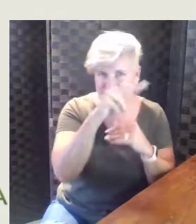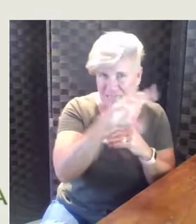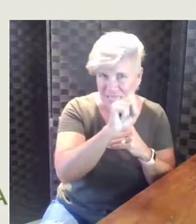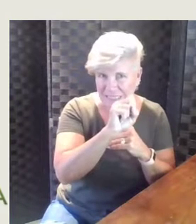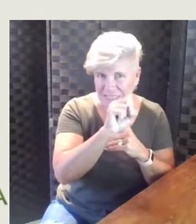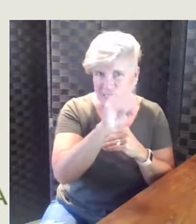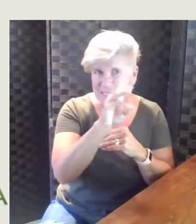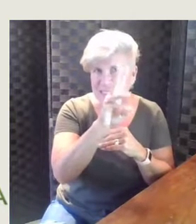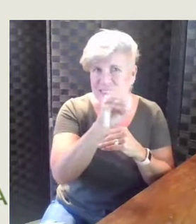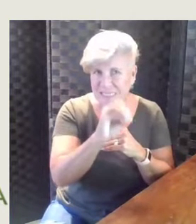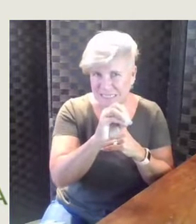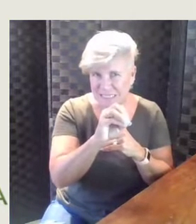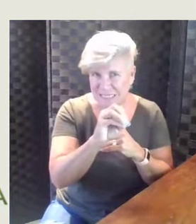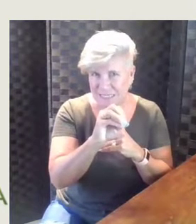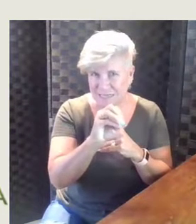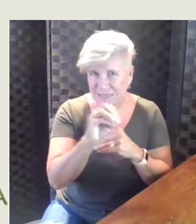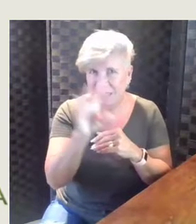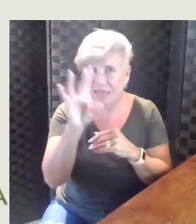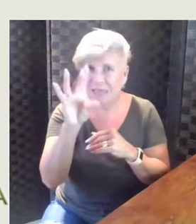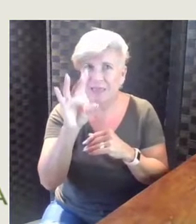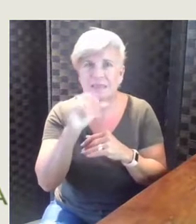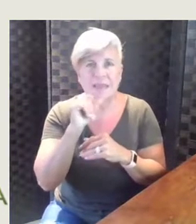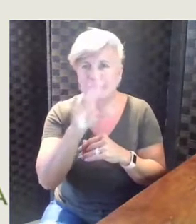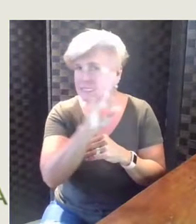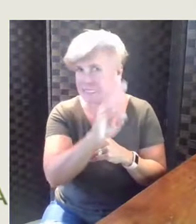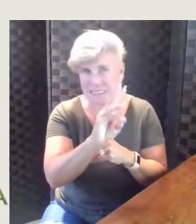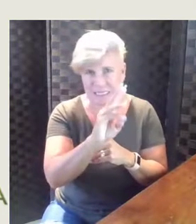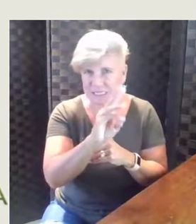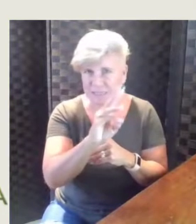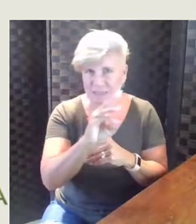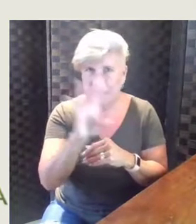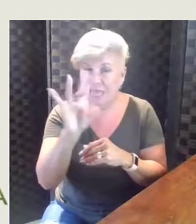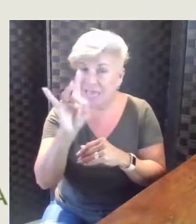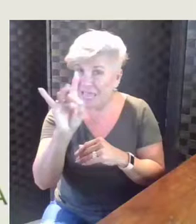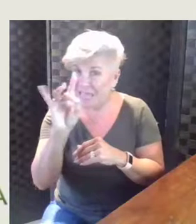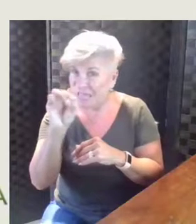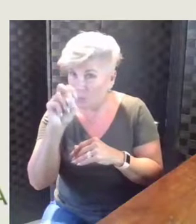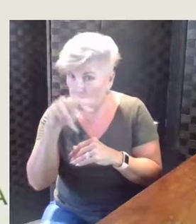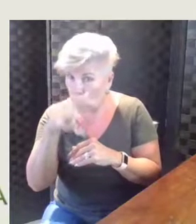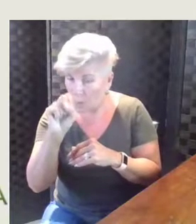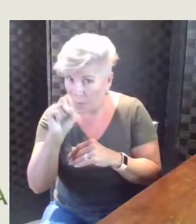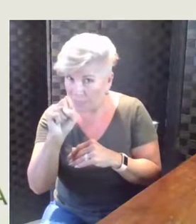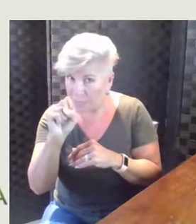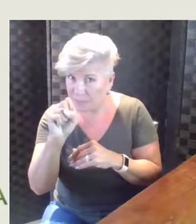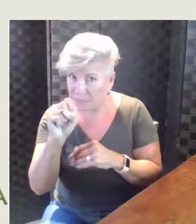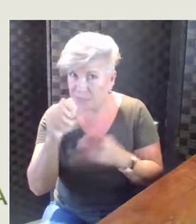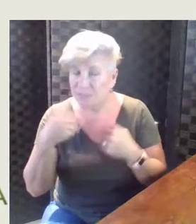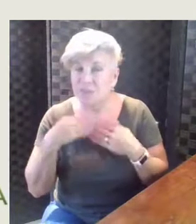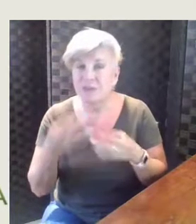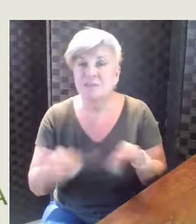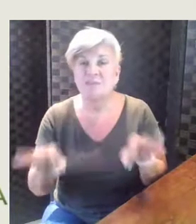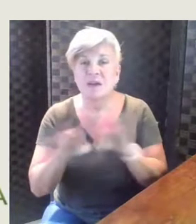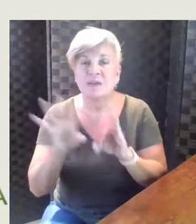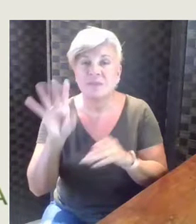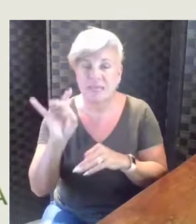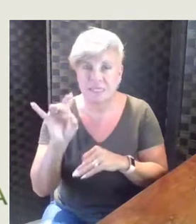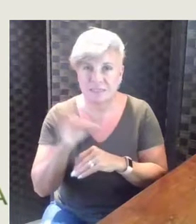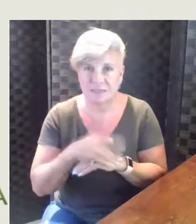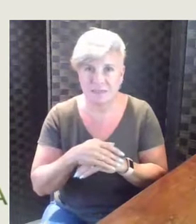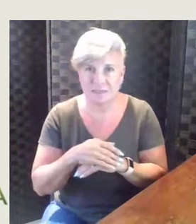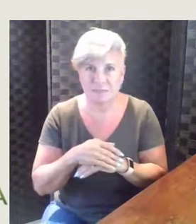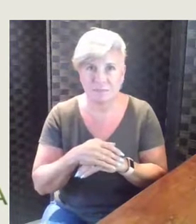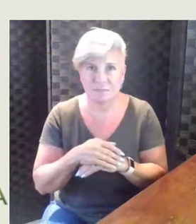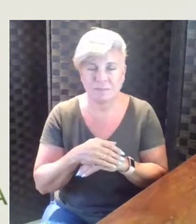place, so it has a value of 60, not 6. And 8 is in the ones place, so it has a value of